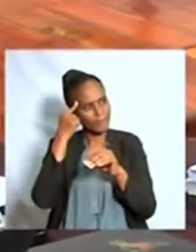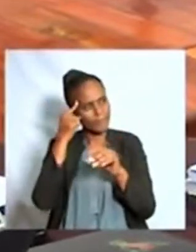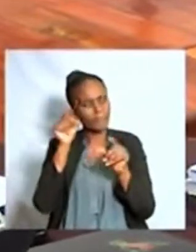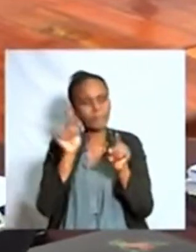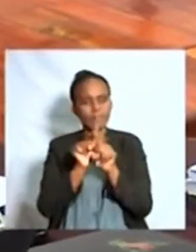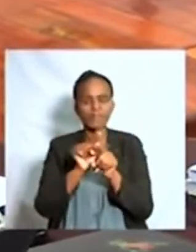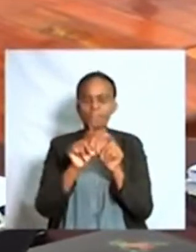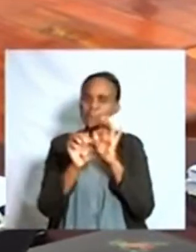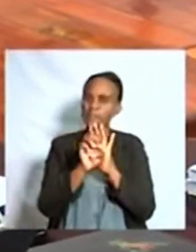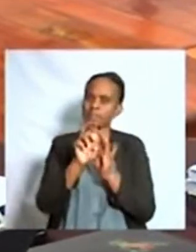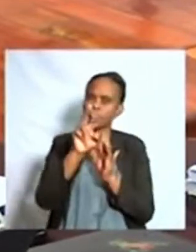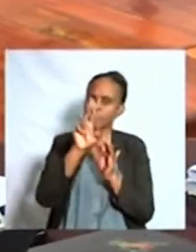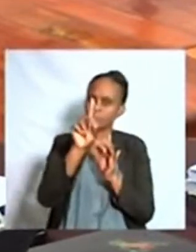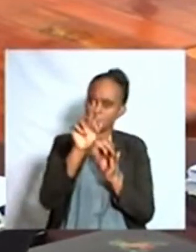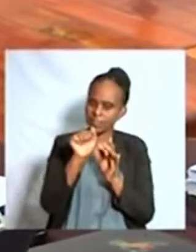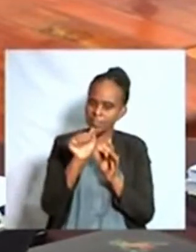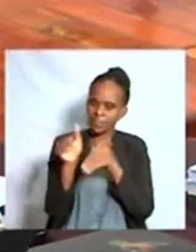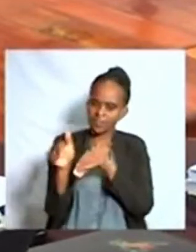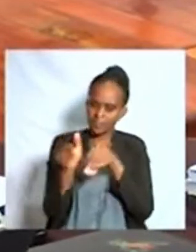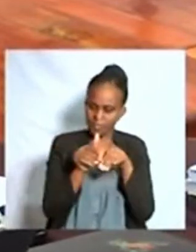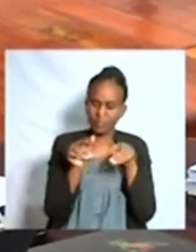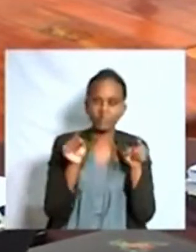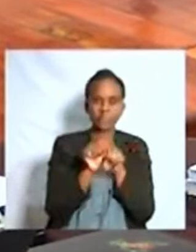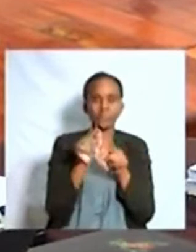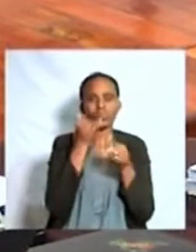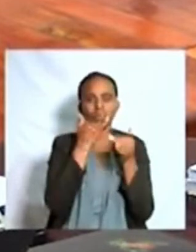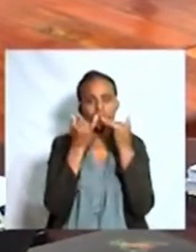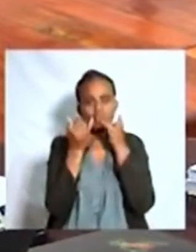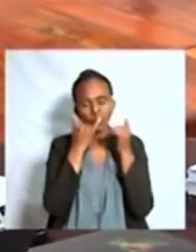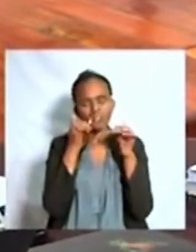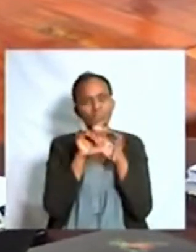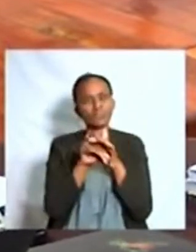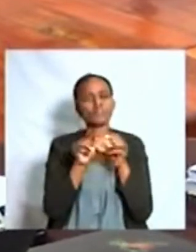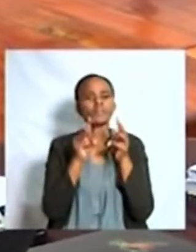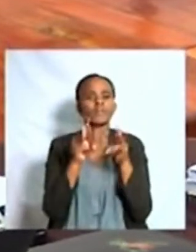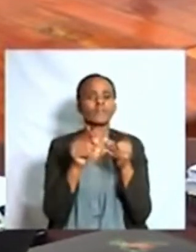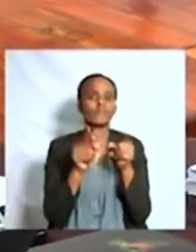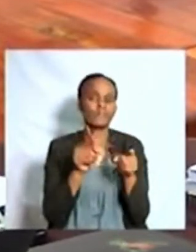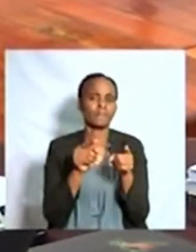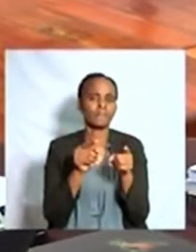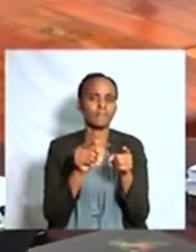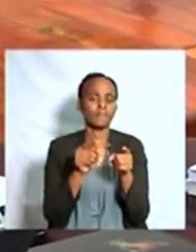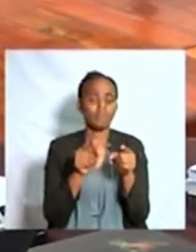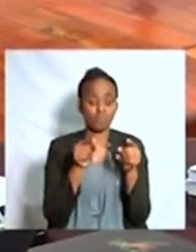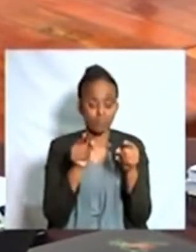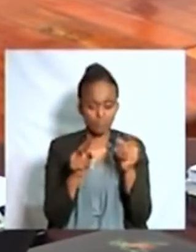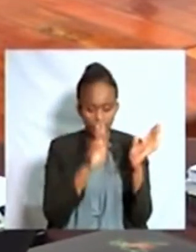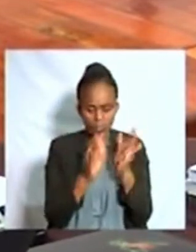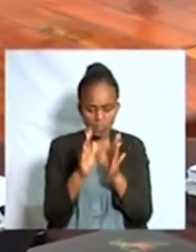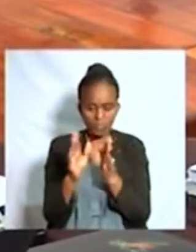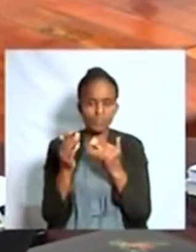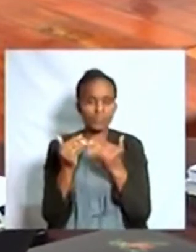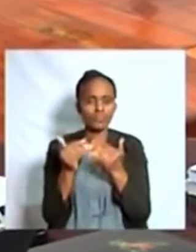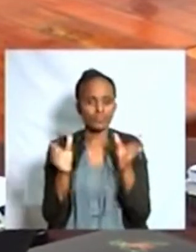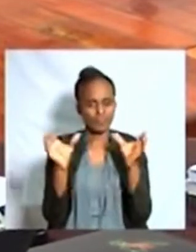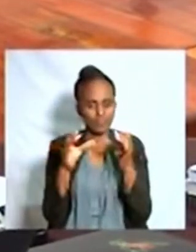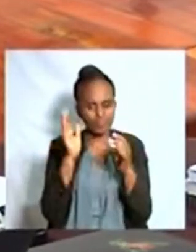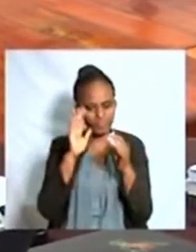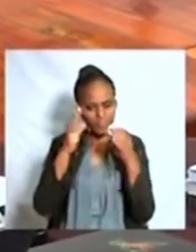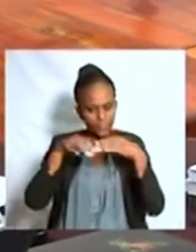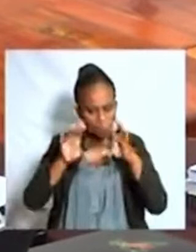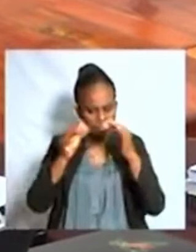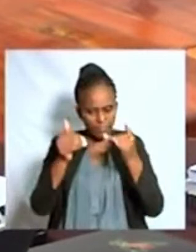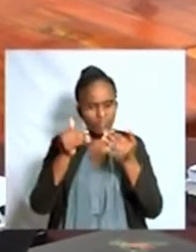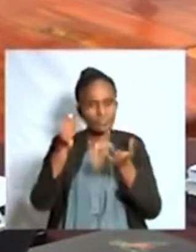Development Agency to avoid similar errors in the future. As a remedial measure, the Council will continue